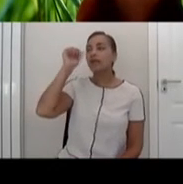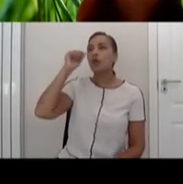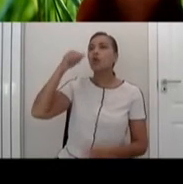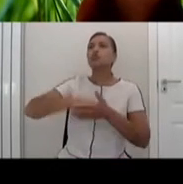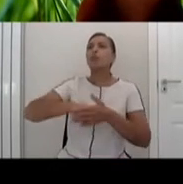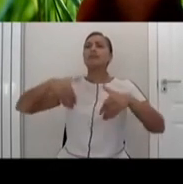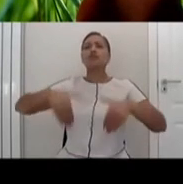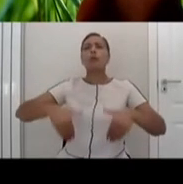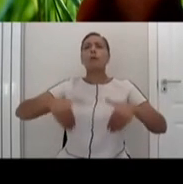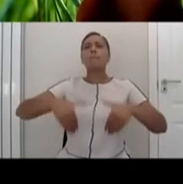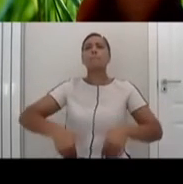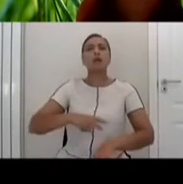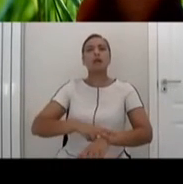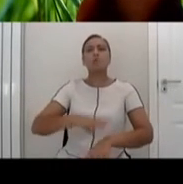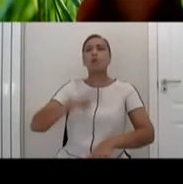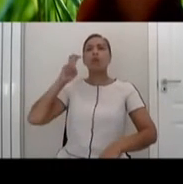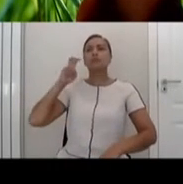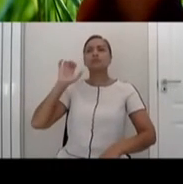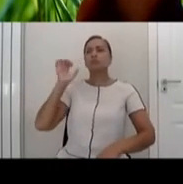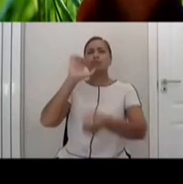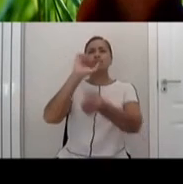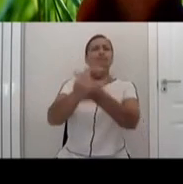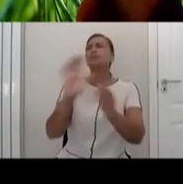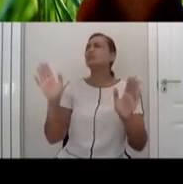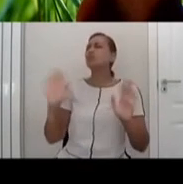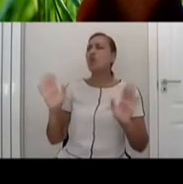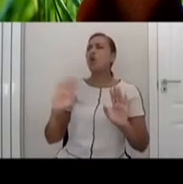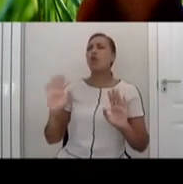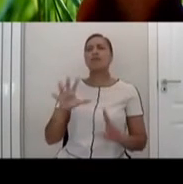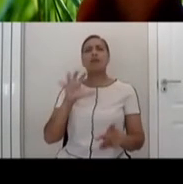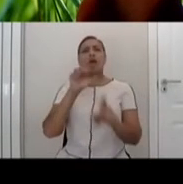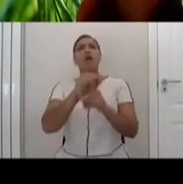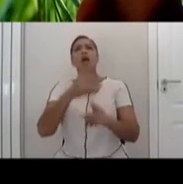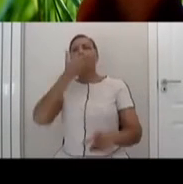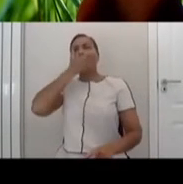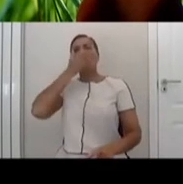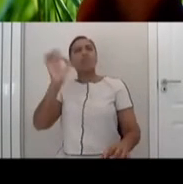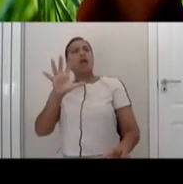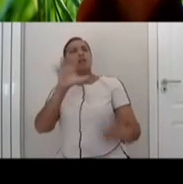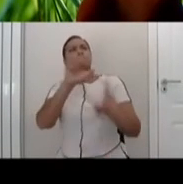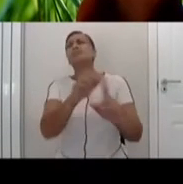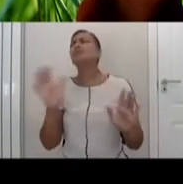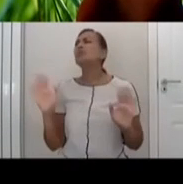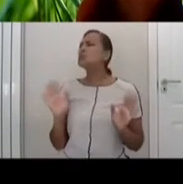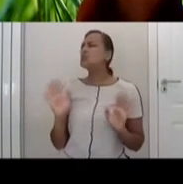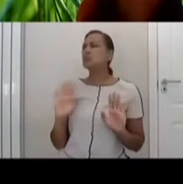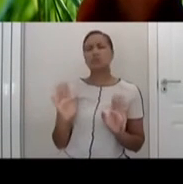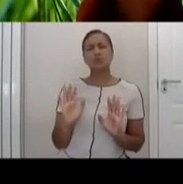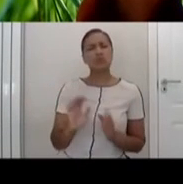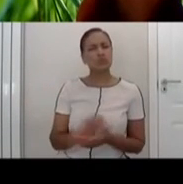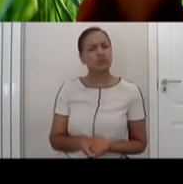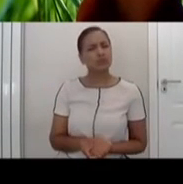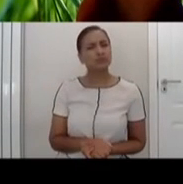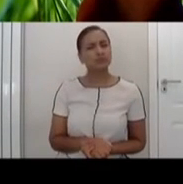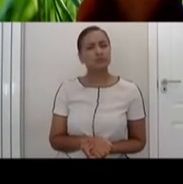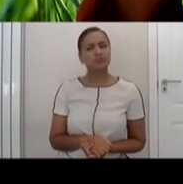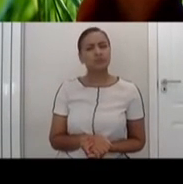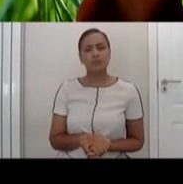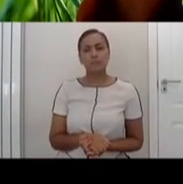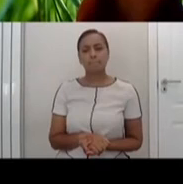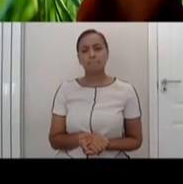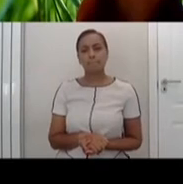has said they're not going to be policing this in terms of mask compliance, also face covering compliance in shops.